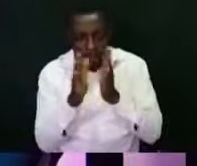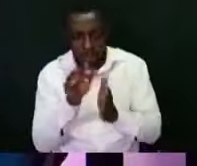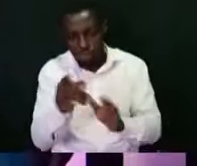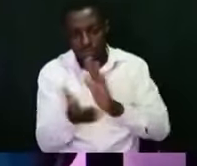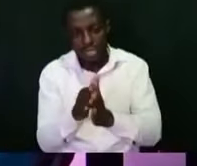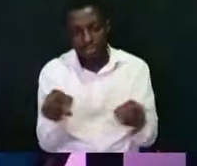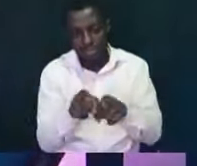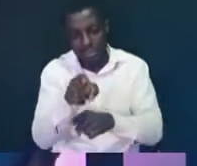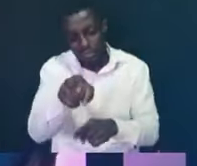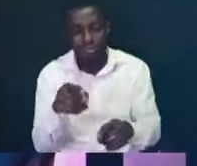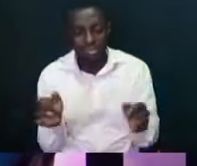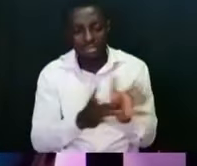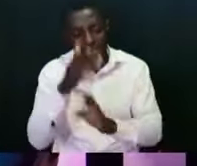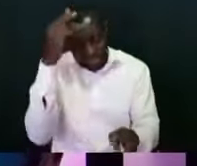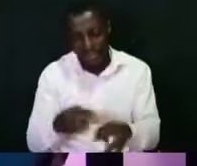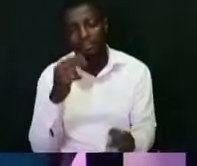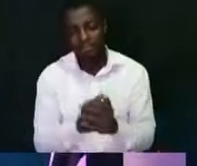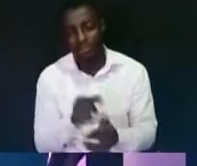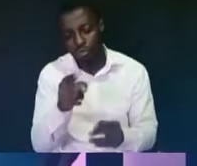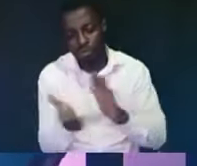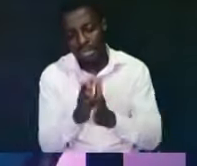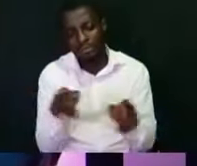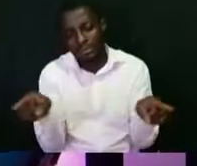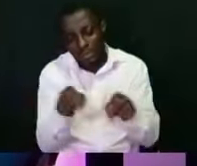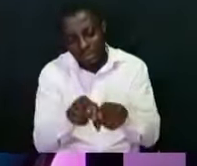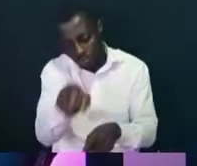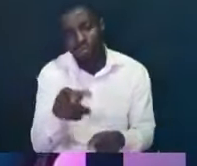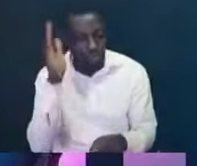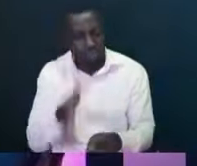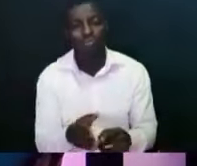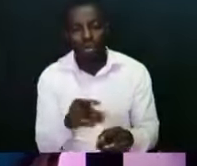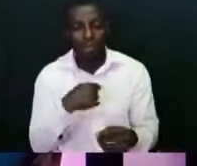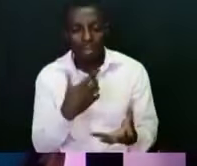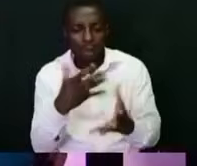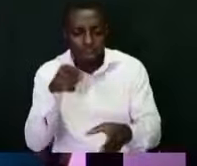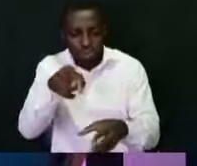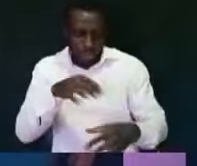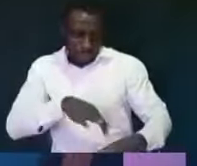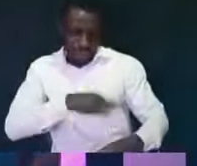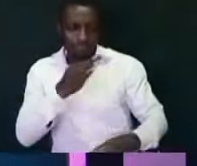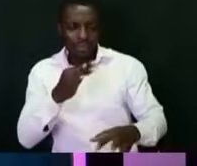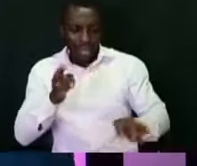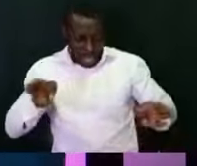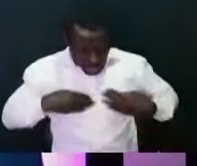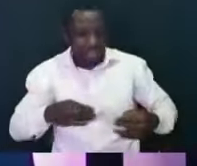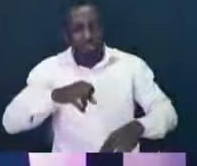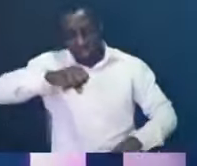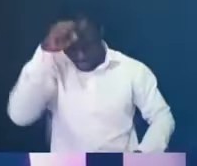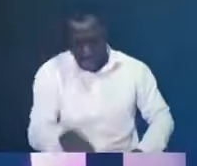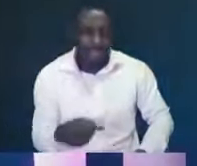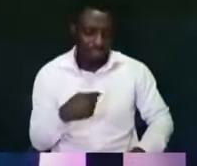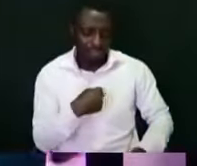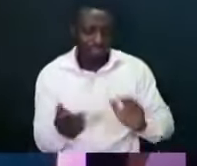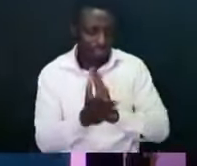of Jesus that you be that fellow and I want your spirit to say yes to this one we need